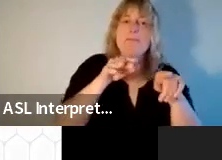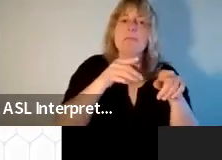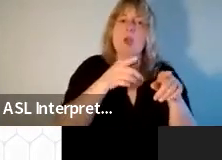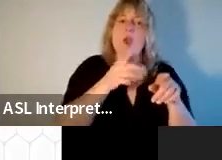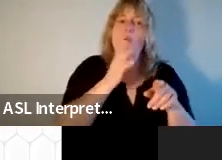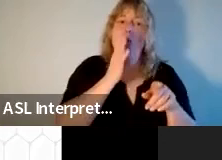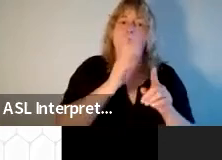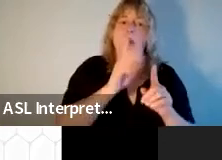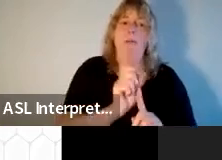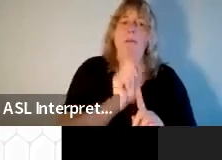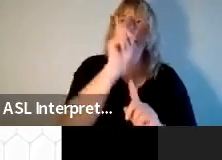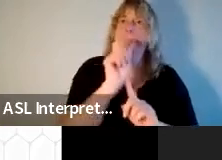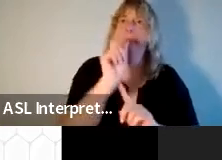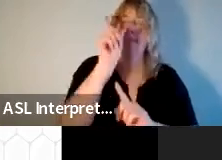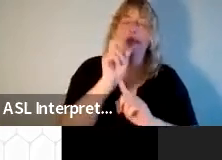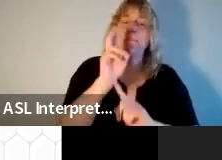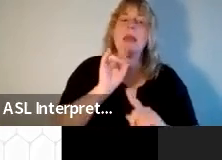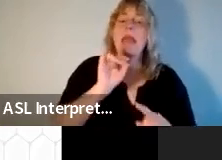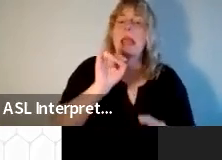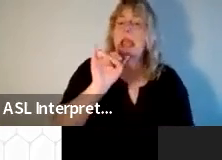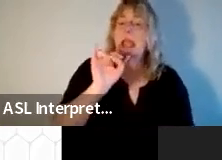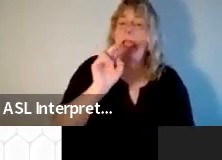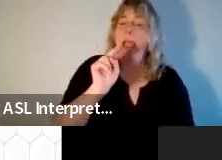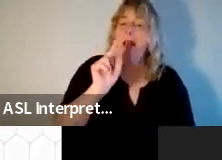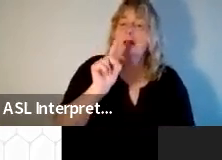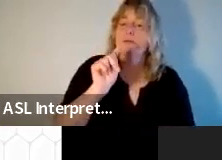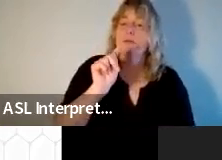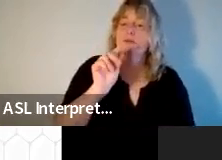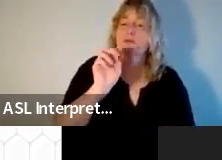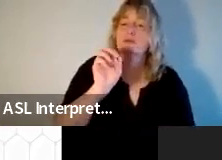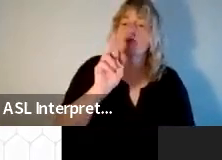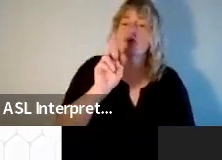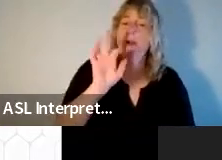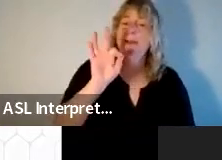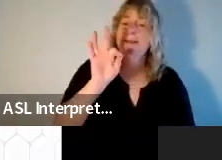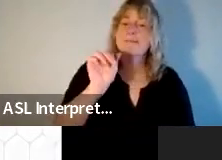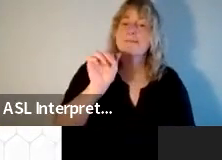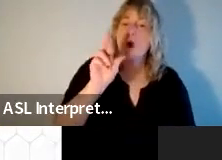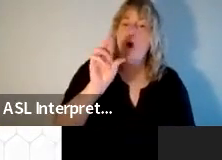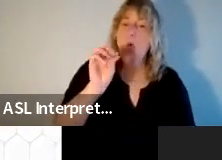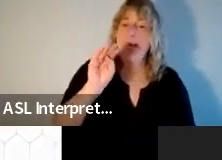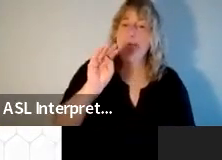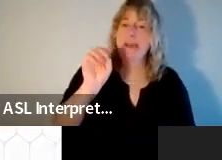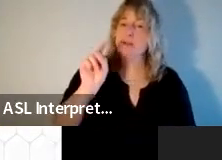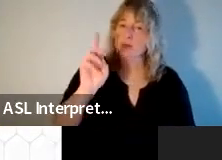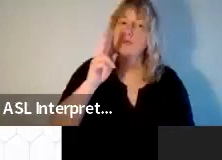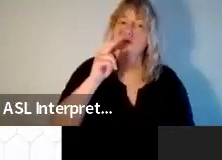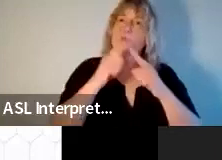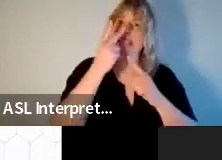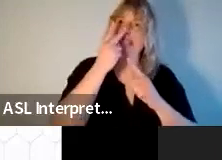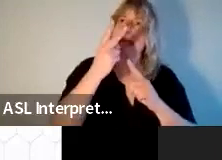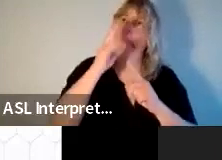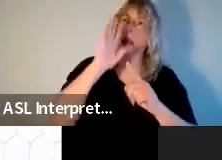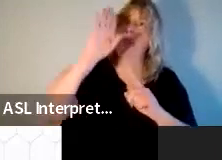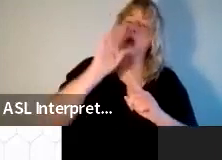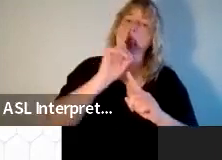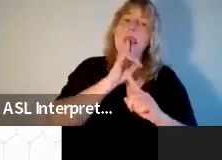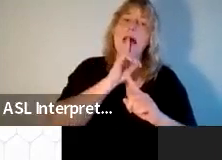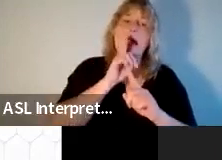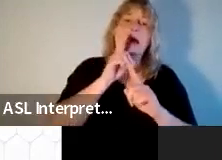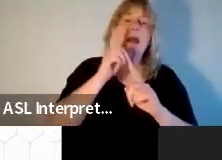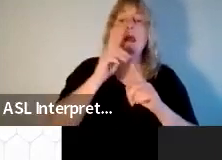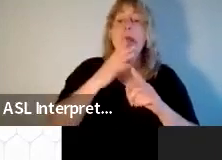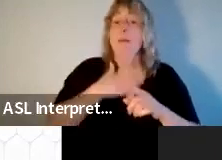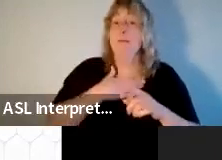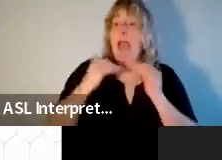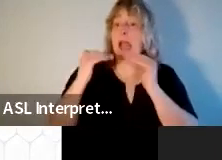will allow us to look at the emission of those planets, not just to see them in reflected light. And my colleagues here at Arizona or here at Michigan